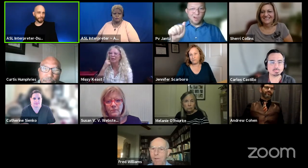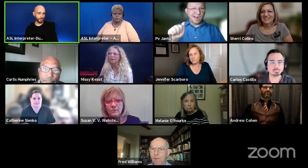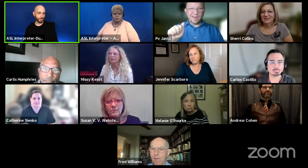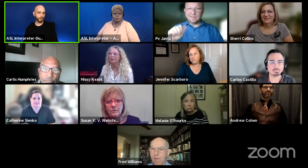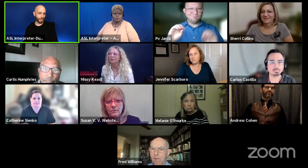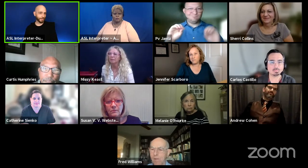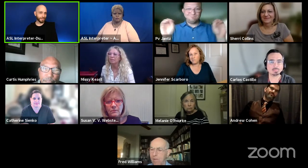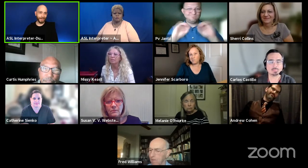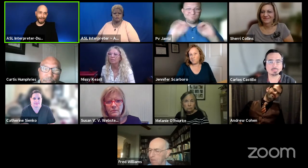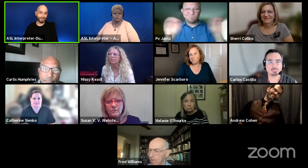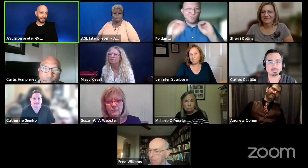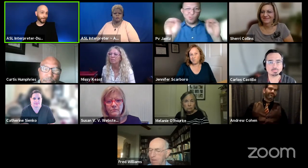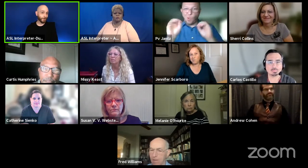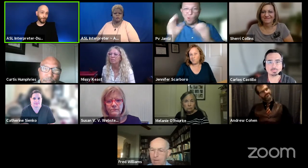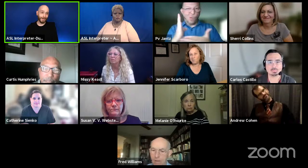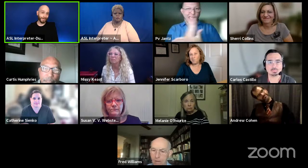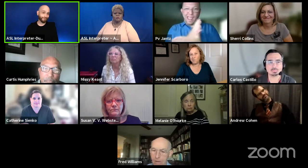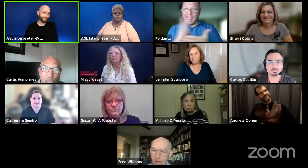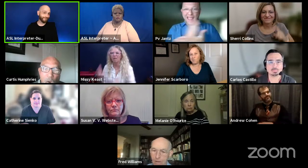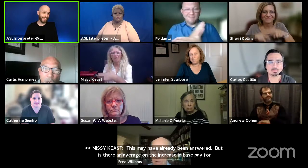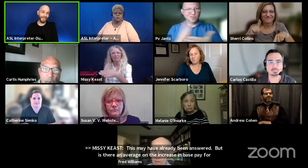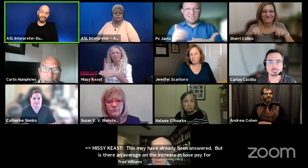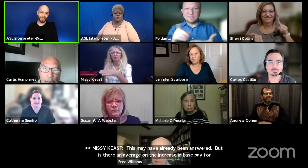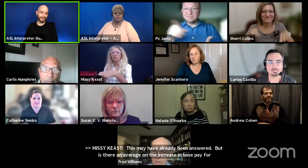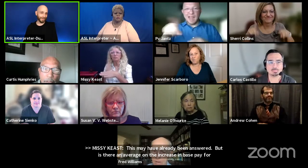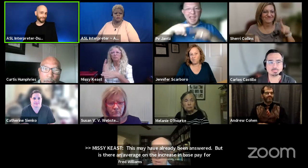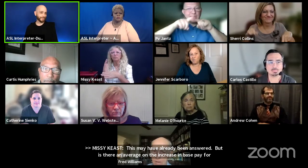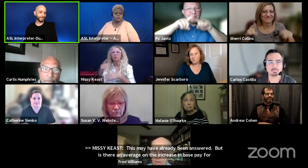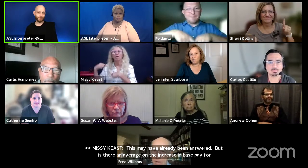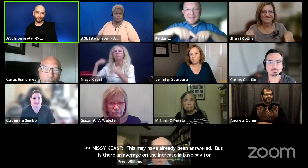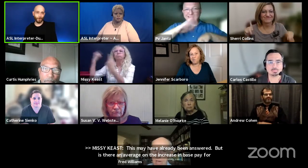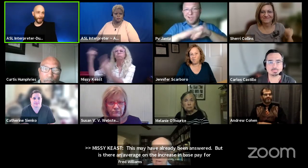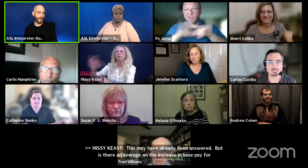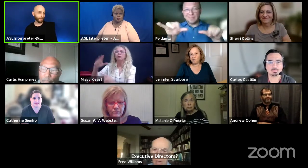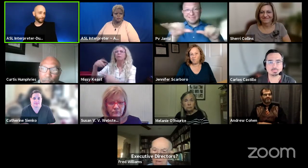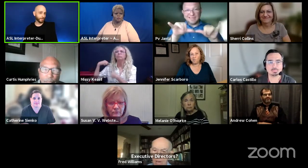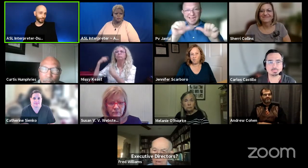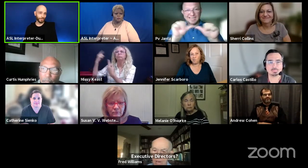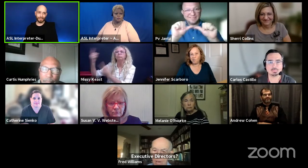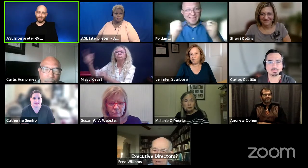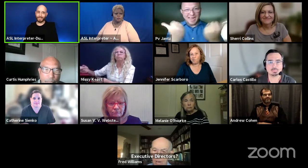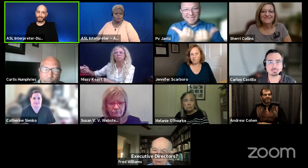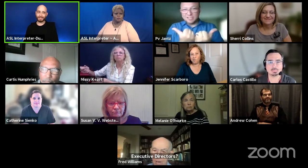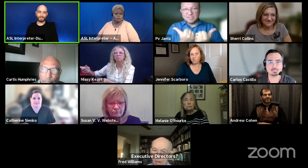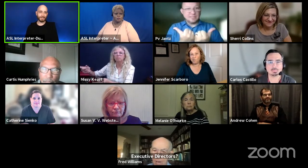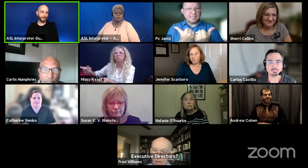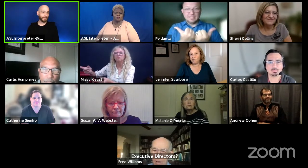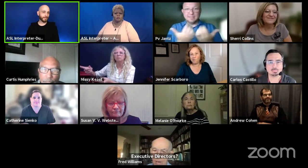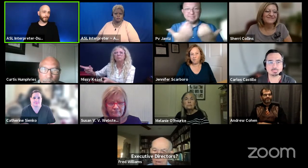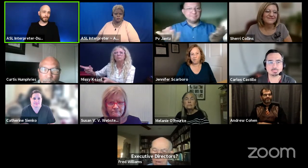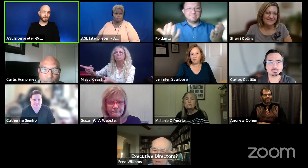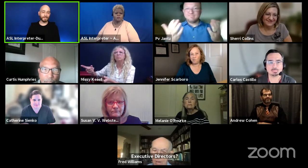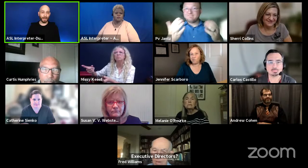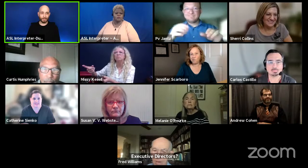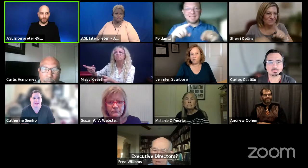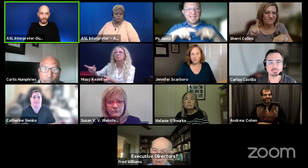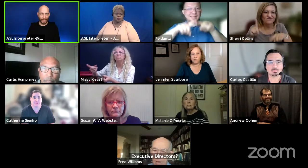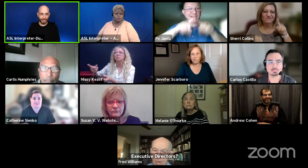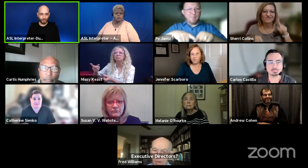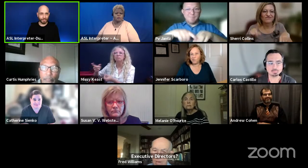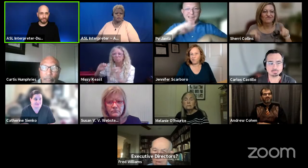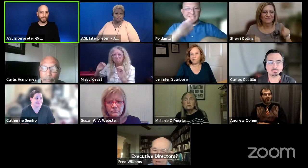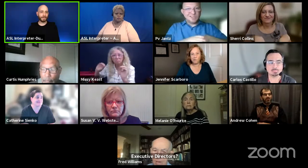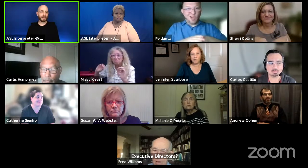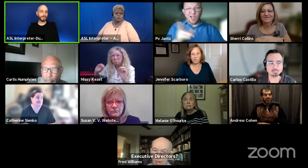This is Commissioner Jantz. I asked ADOA and they said that there was no average. It's dependent on the size of